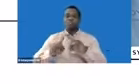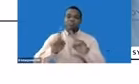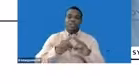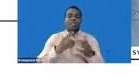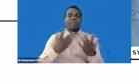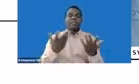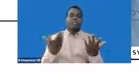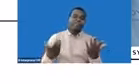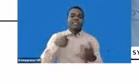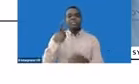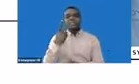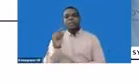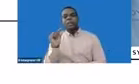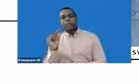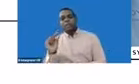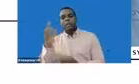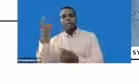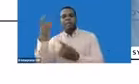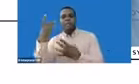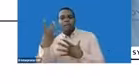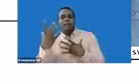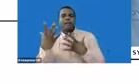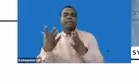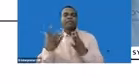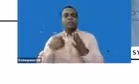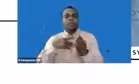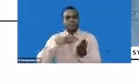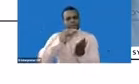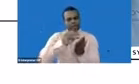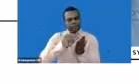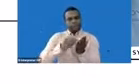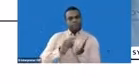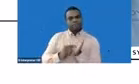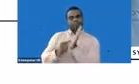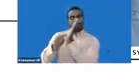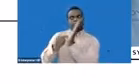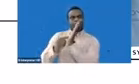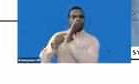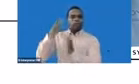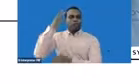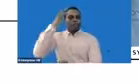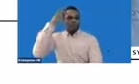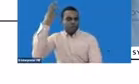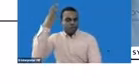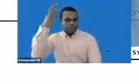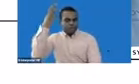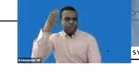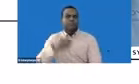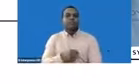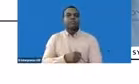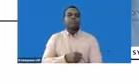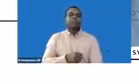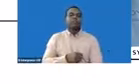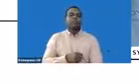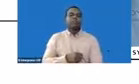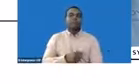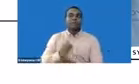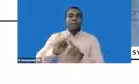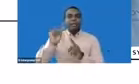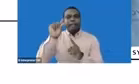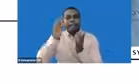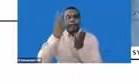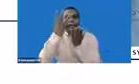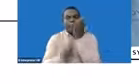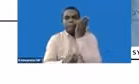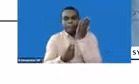hole. We cannot know exactly how many feedback are sent because there's no reporting on